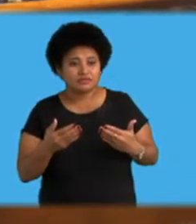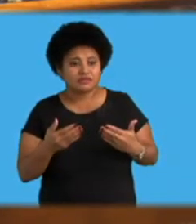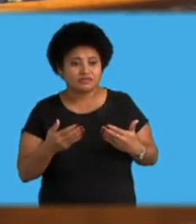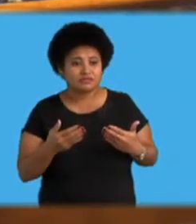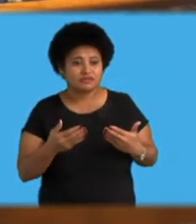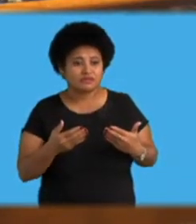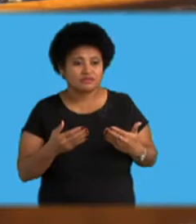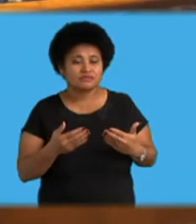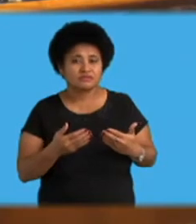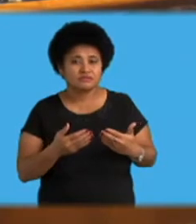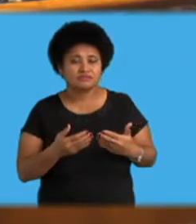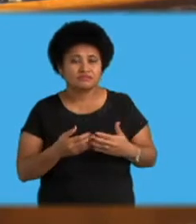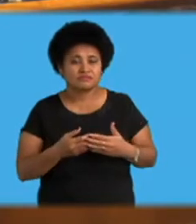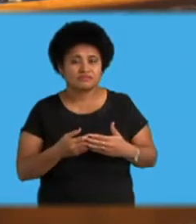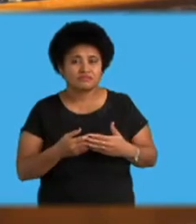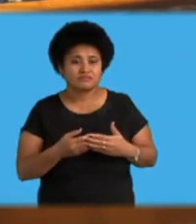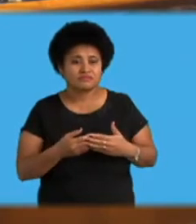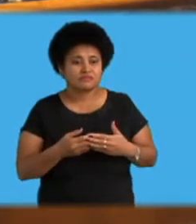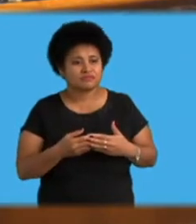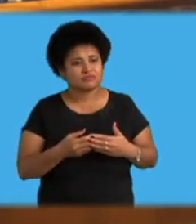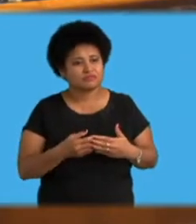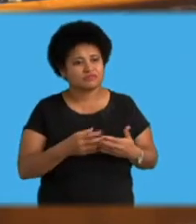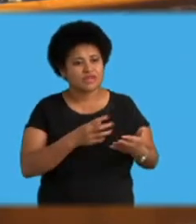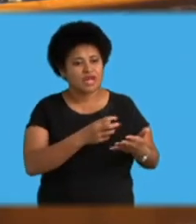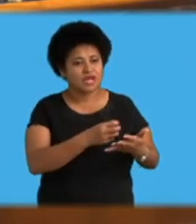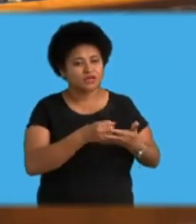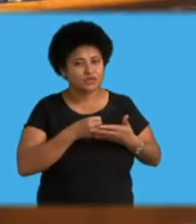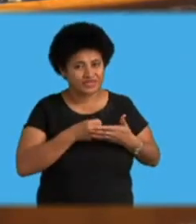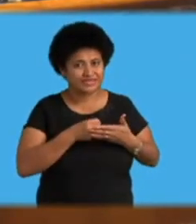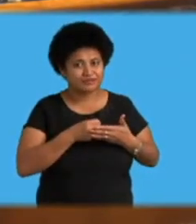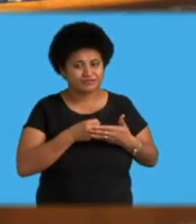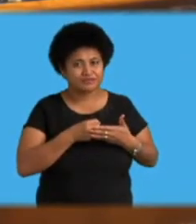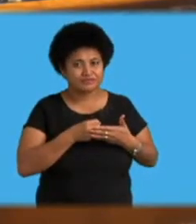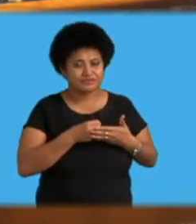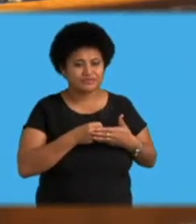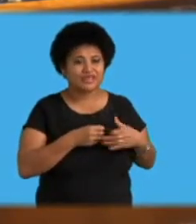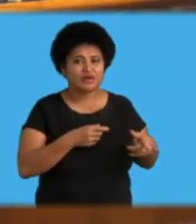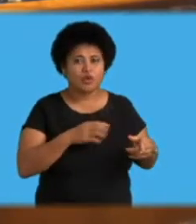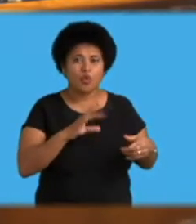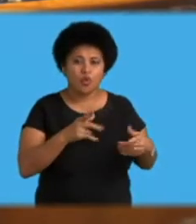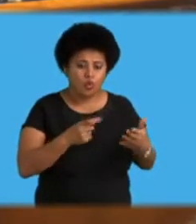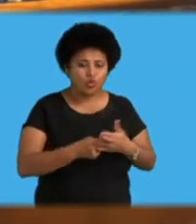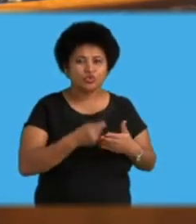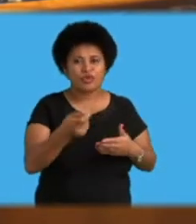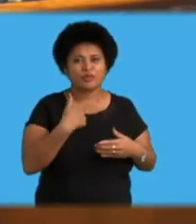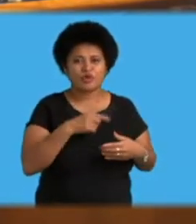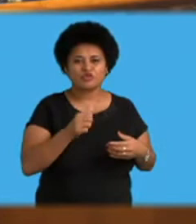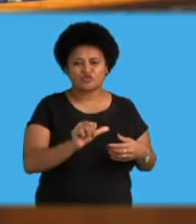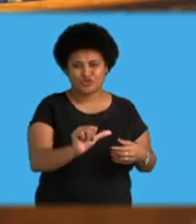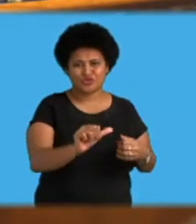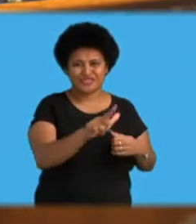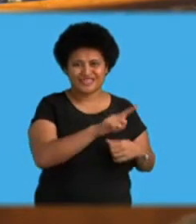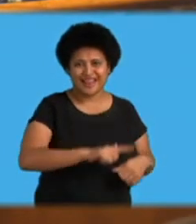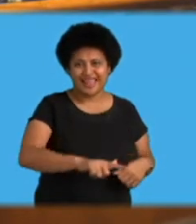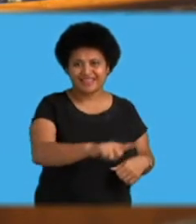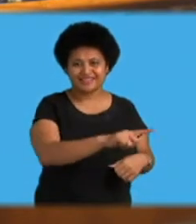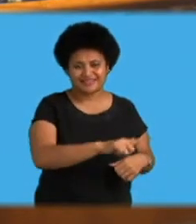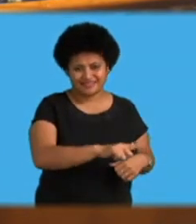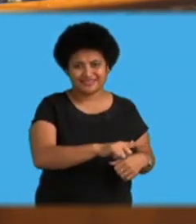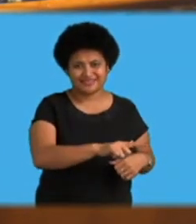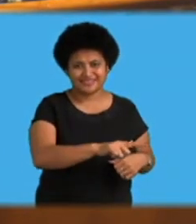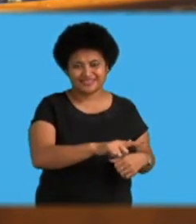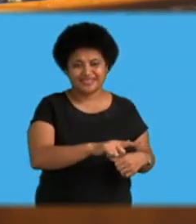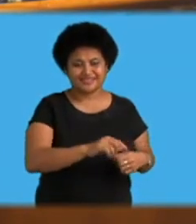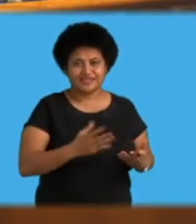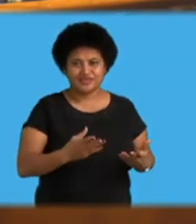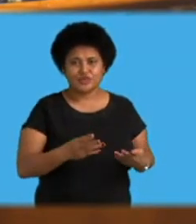to have redemption from the other side for what they've done to compensate, to help the resource owners? Because it's a